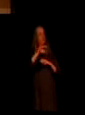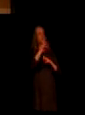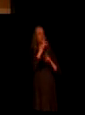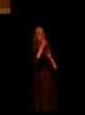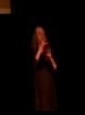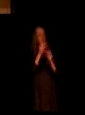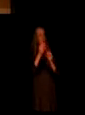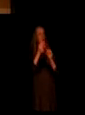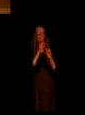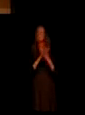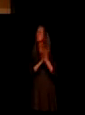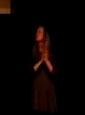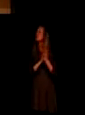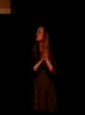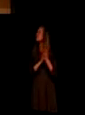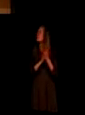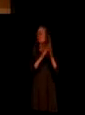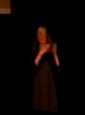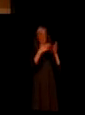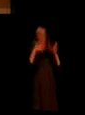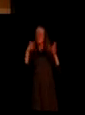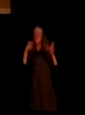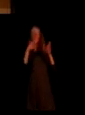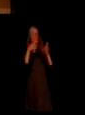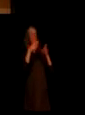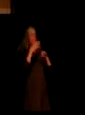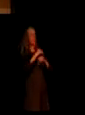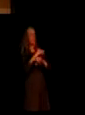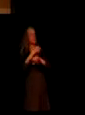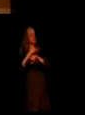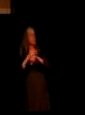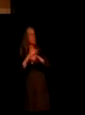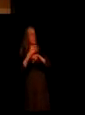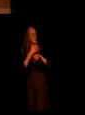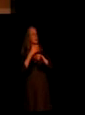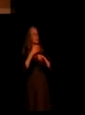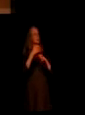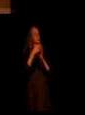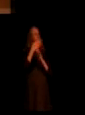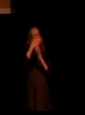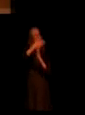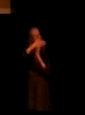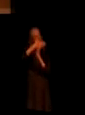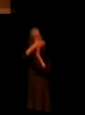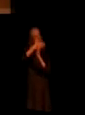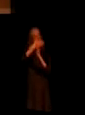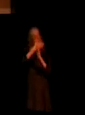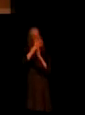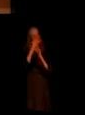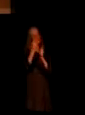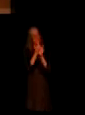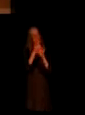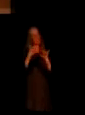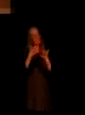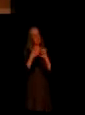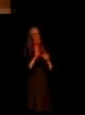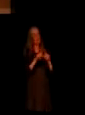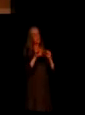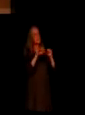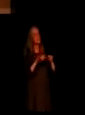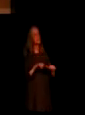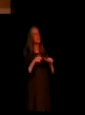Missoula is about right in the middle of everything. But this was my attempt to try